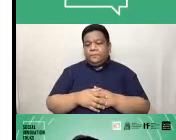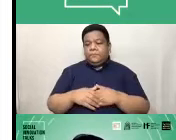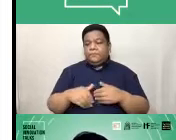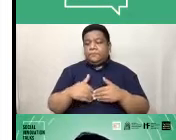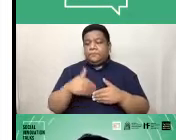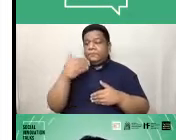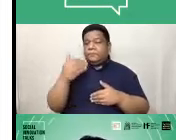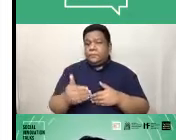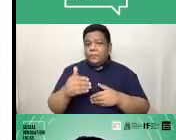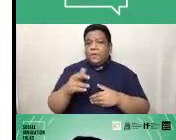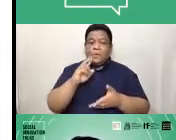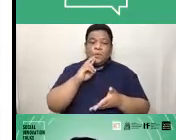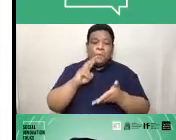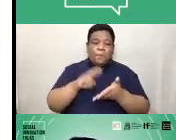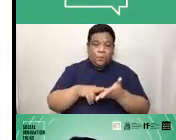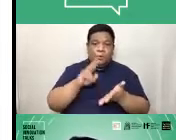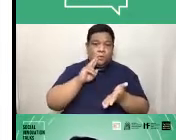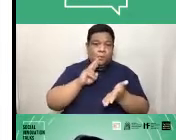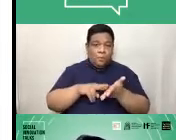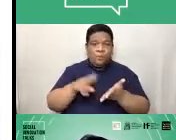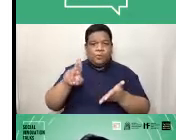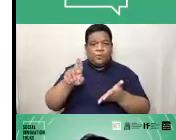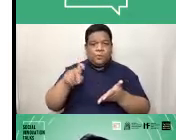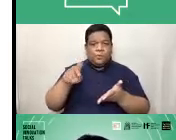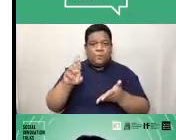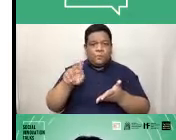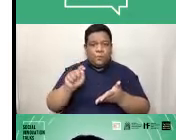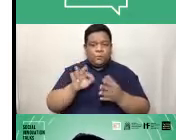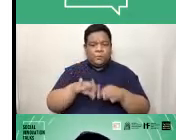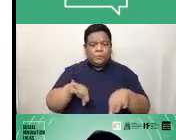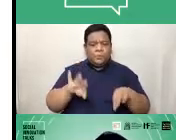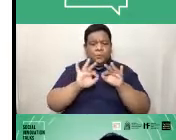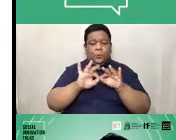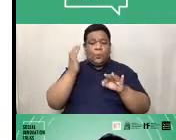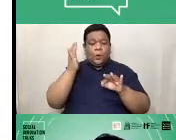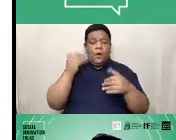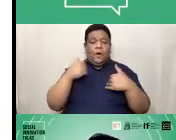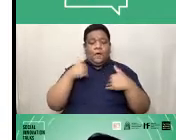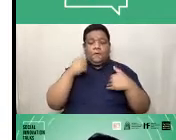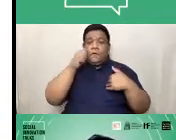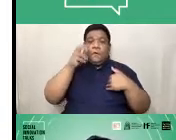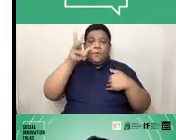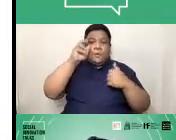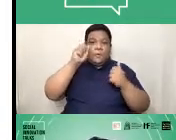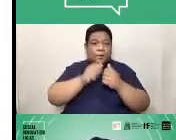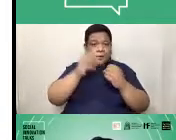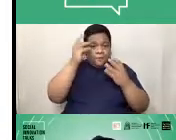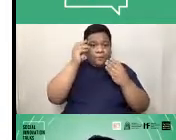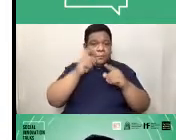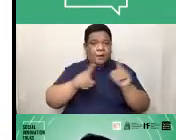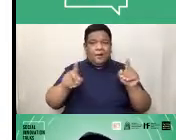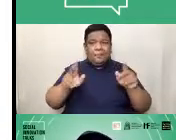is reporting. Now, reporting is key because if a computer has all this information, but humans can't use it,